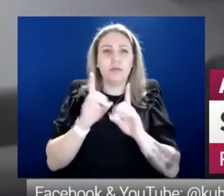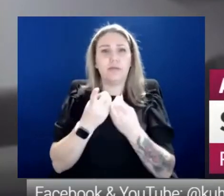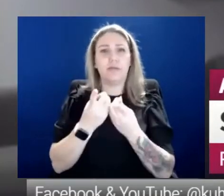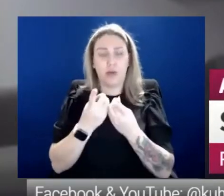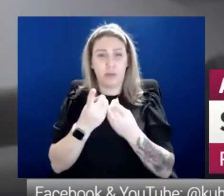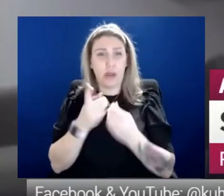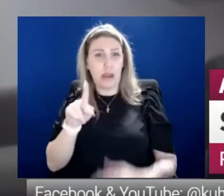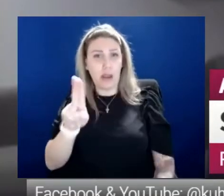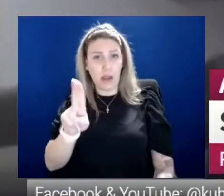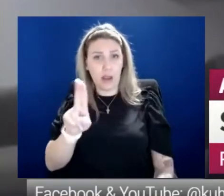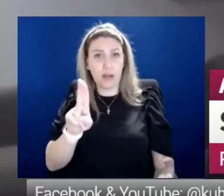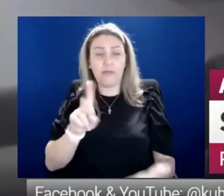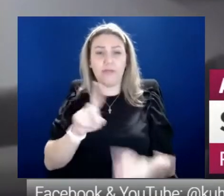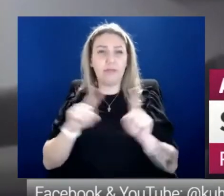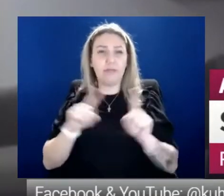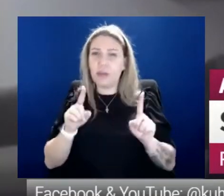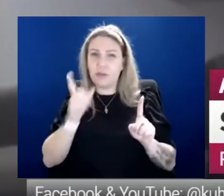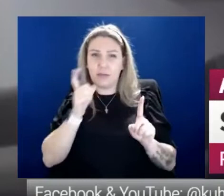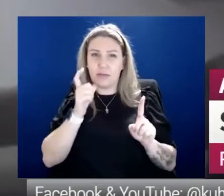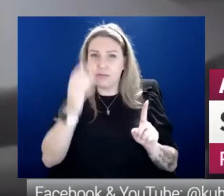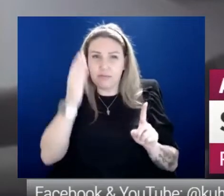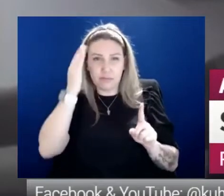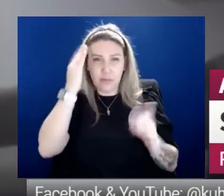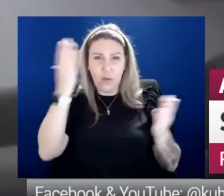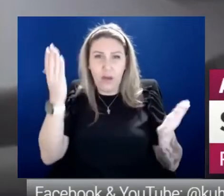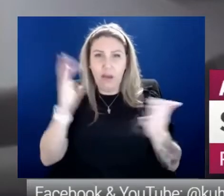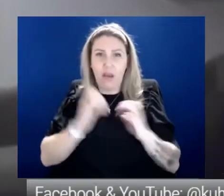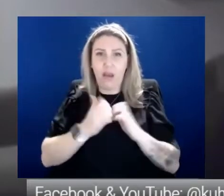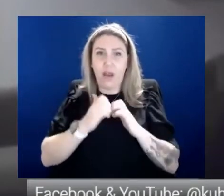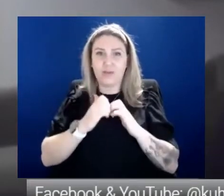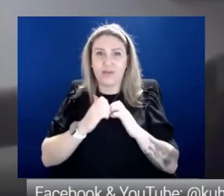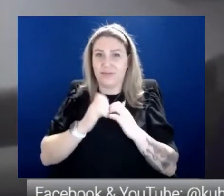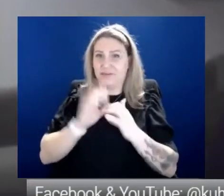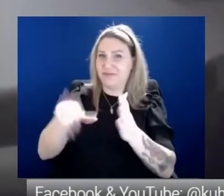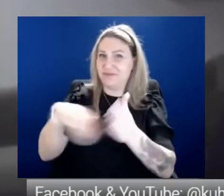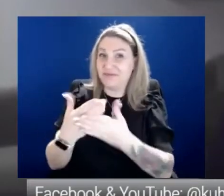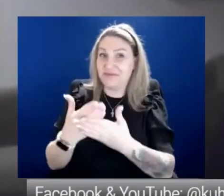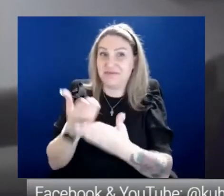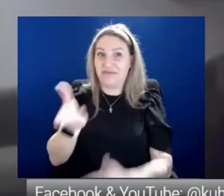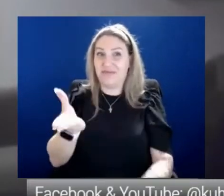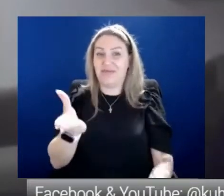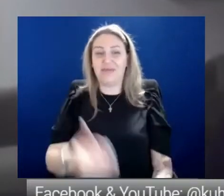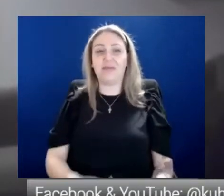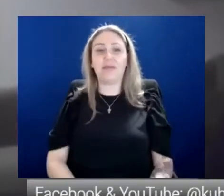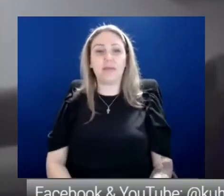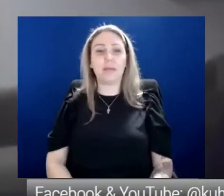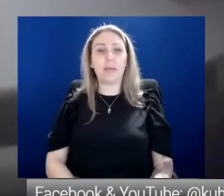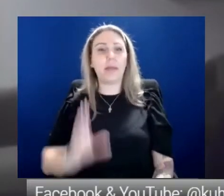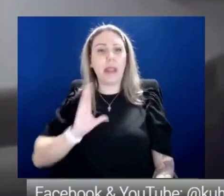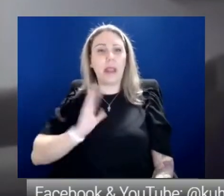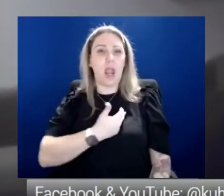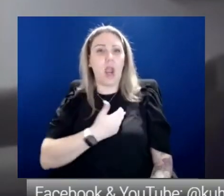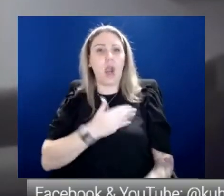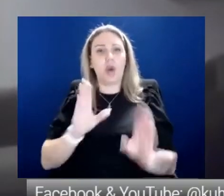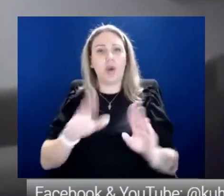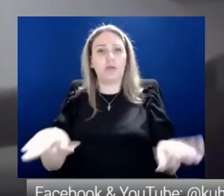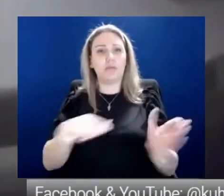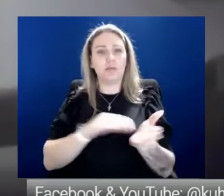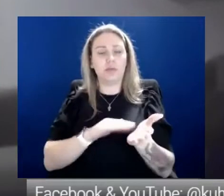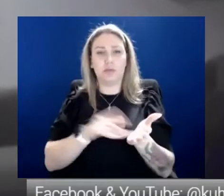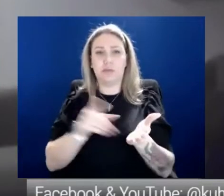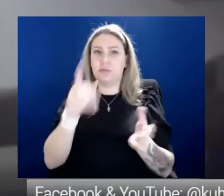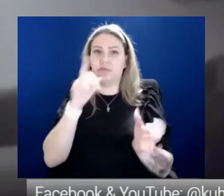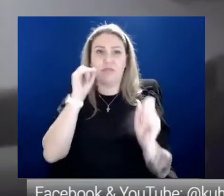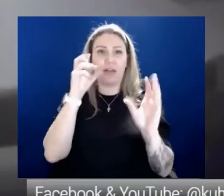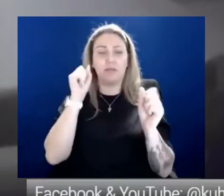KU, but I wasn't aware of how to actually get there. And it was our pediatrician. He's phenomenal. And I was talking